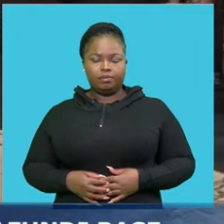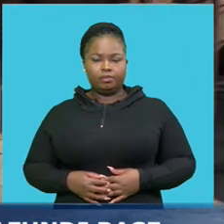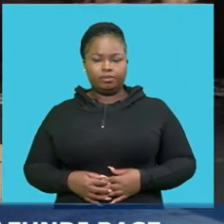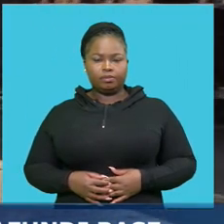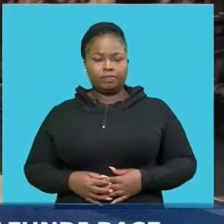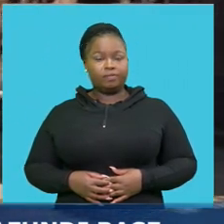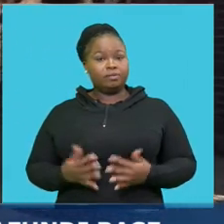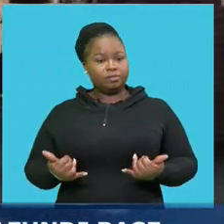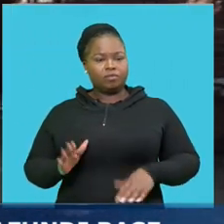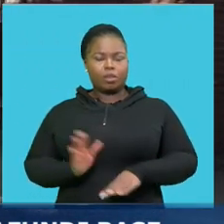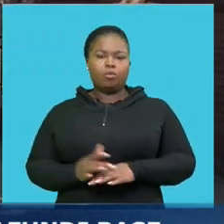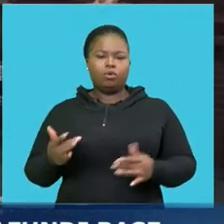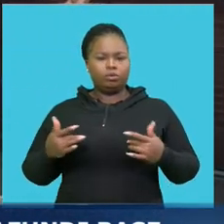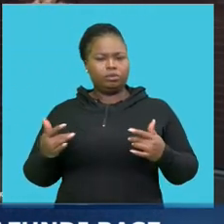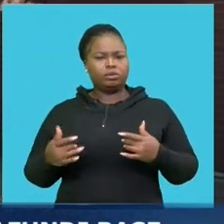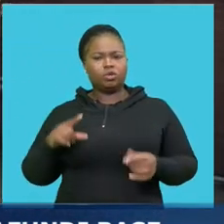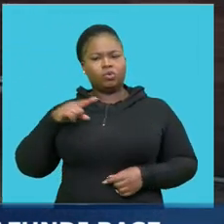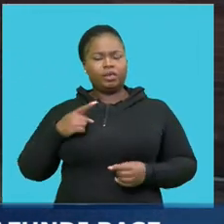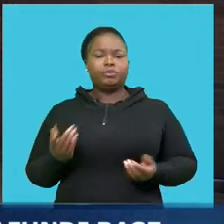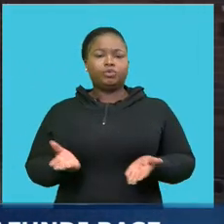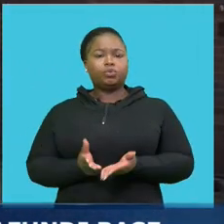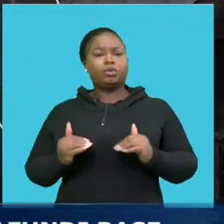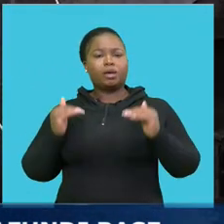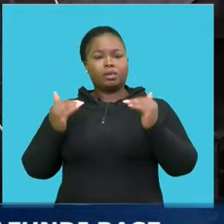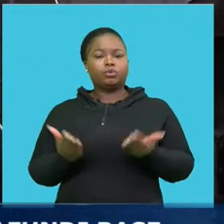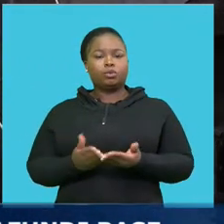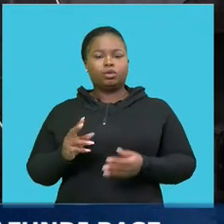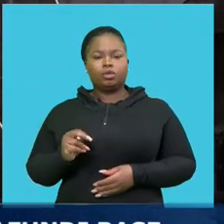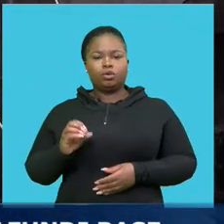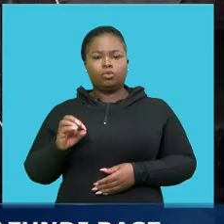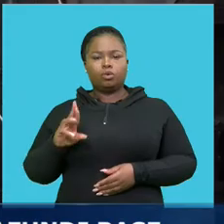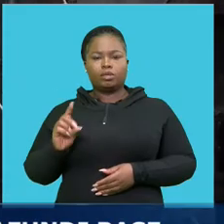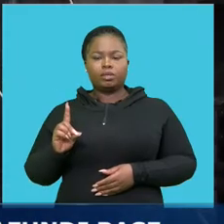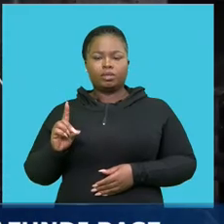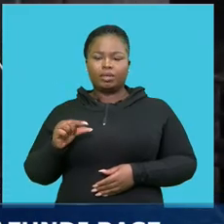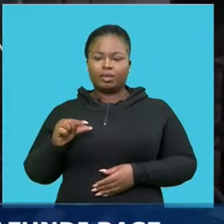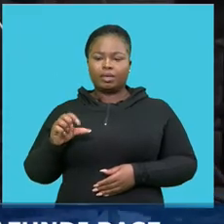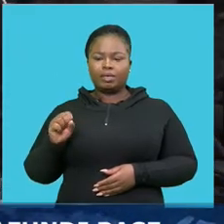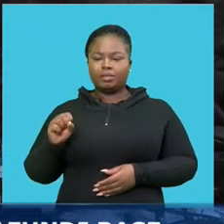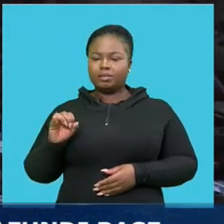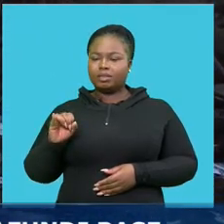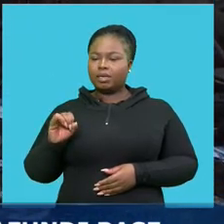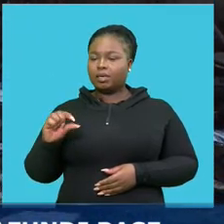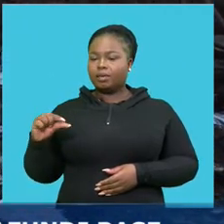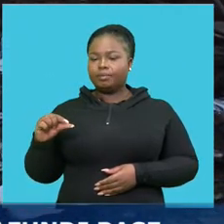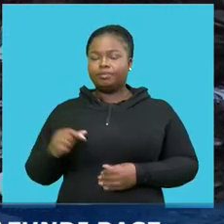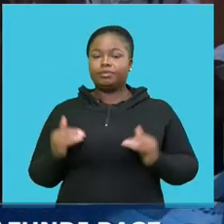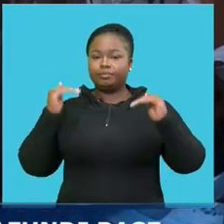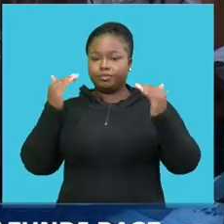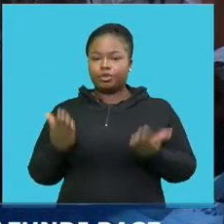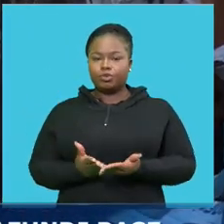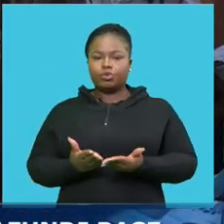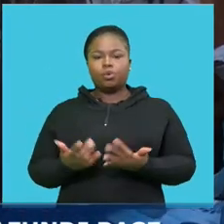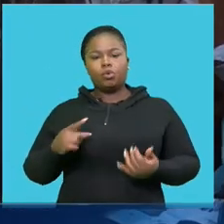Kuyanda ukukhathazeka kwabazali ngokusha kwesikole samabanga aphezulu iNoord Geserg Secondary School njengoba kabafundi sebephoqeleka